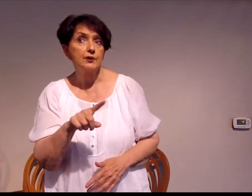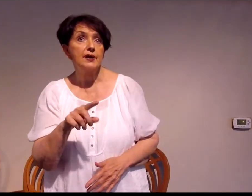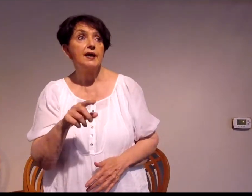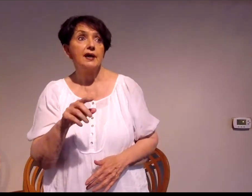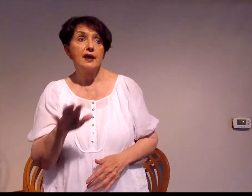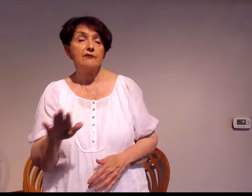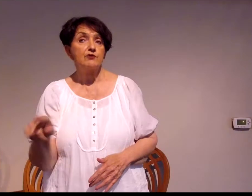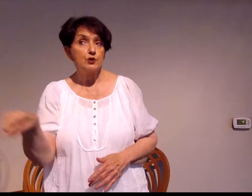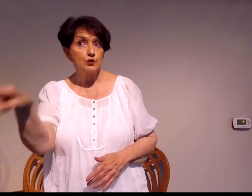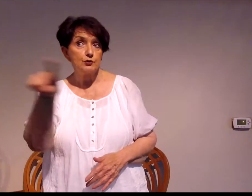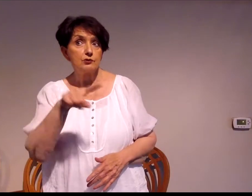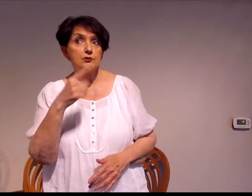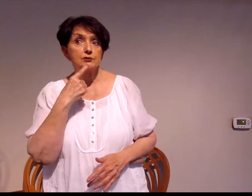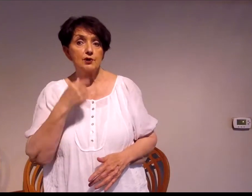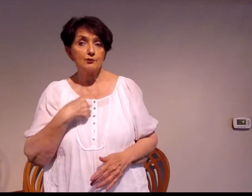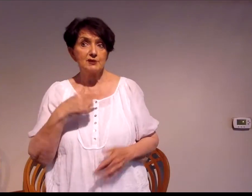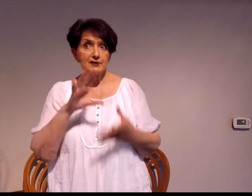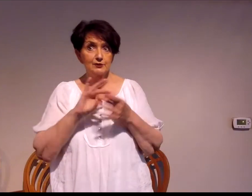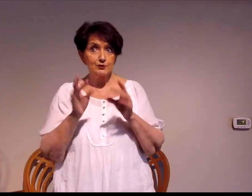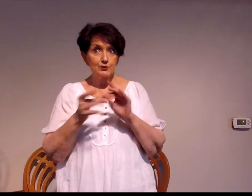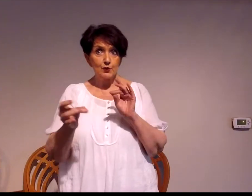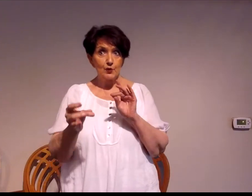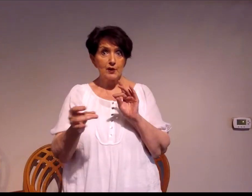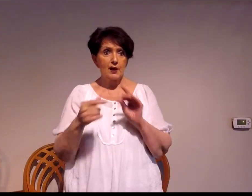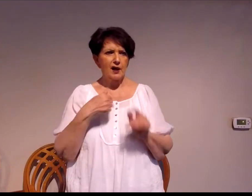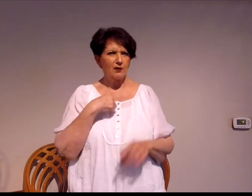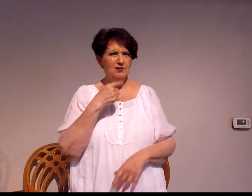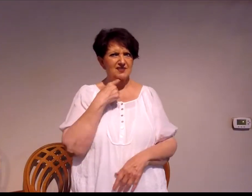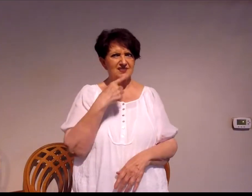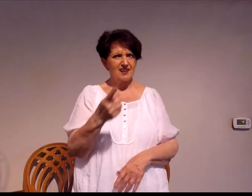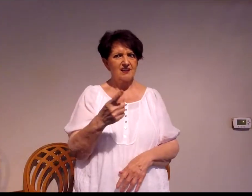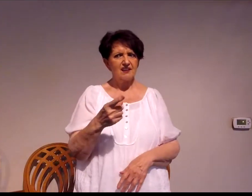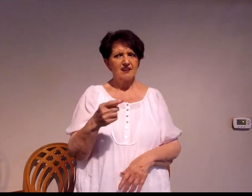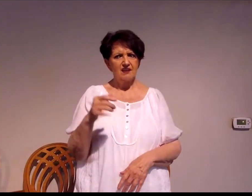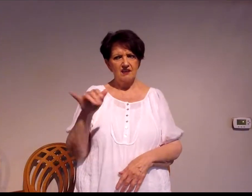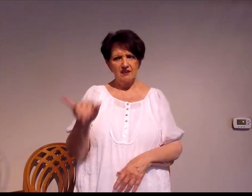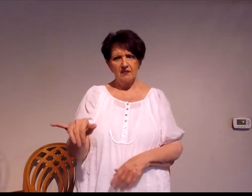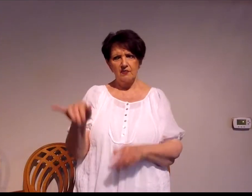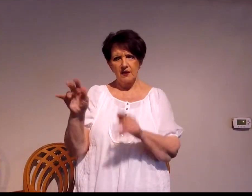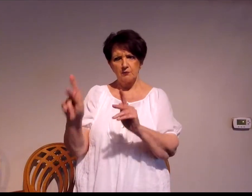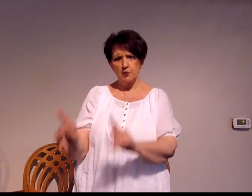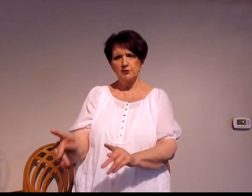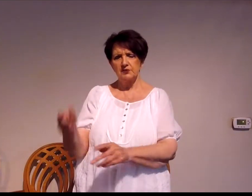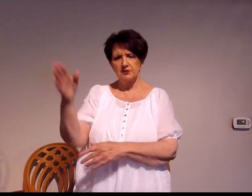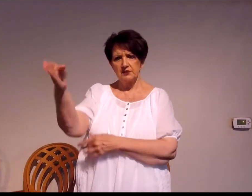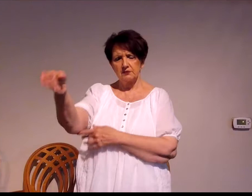I would say is, well, that person is God too.